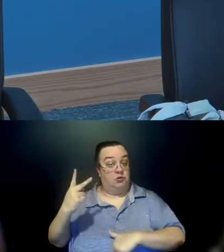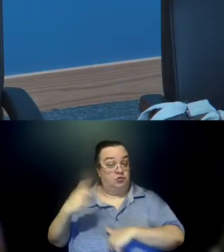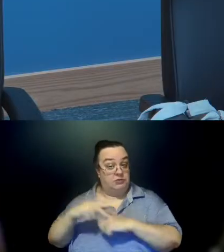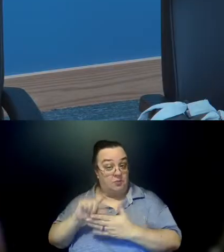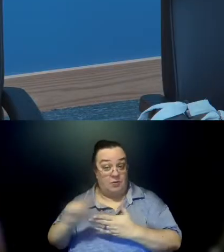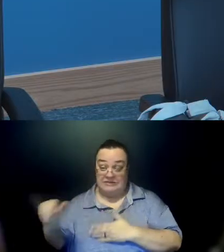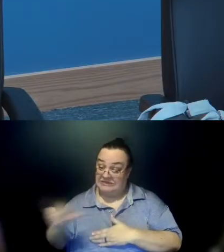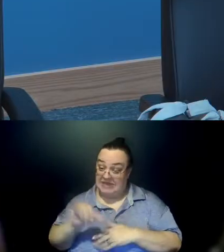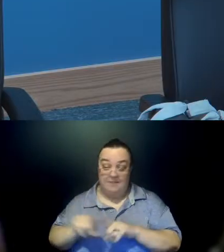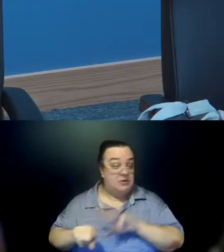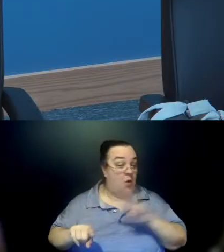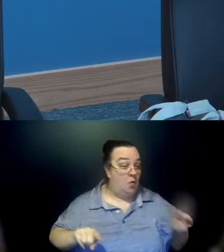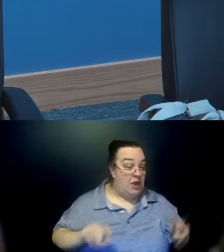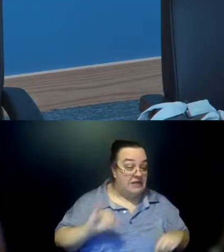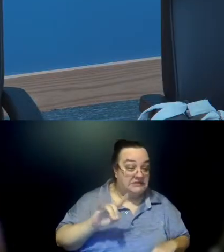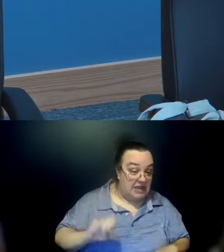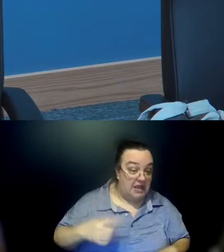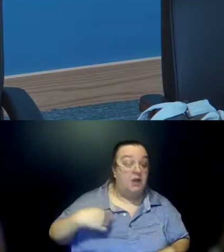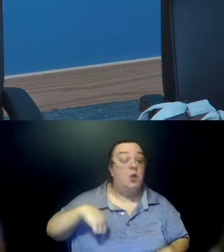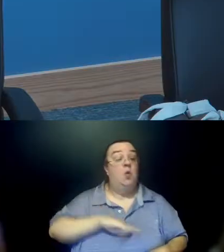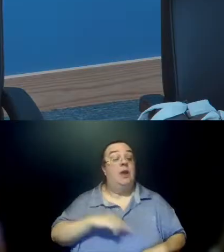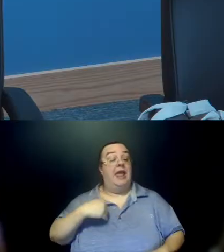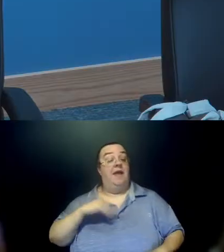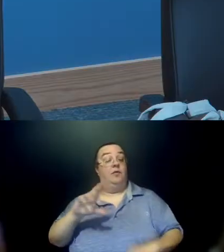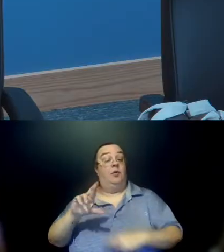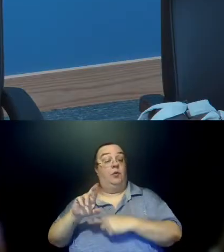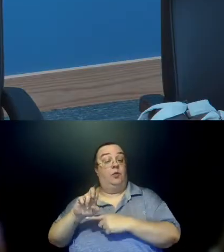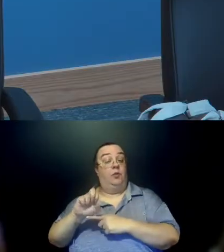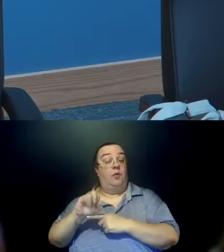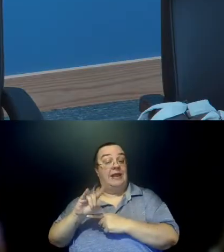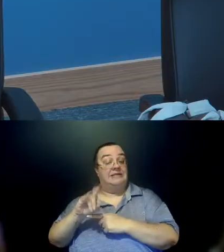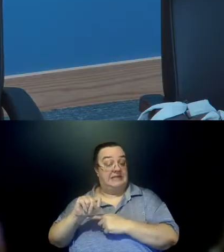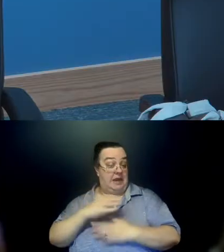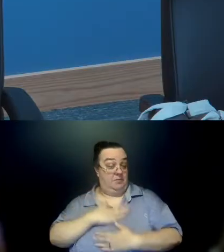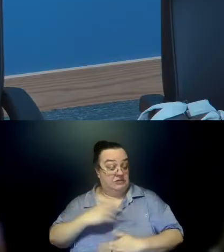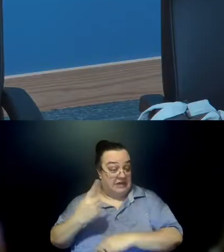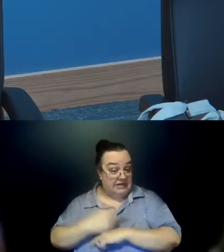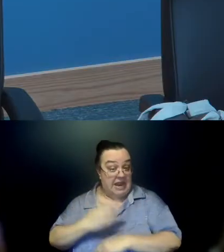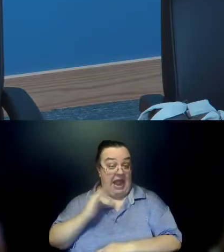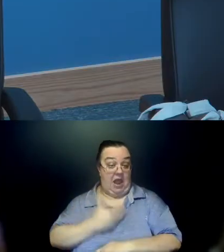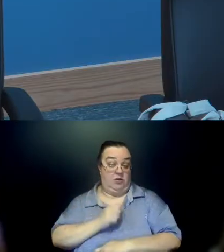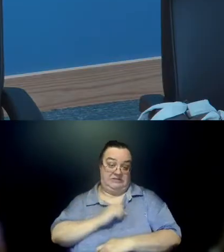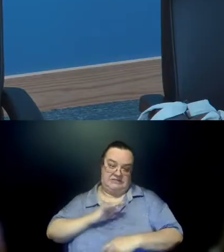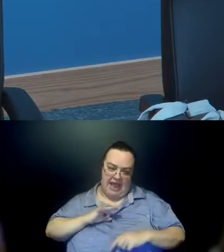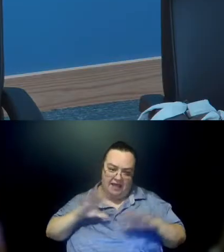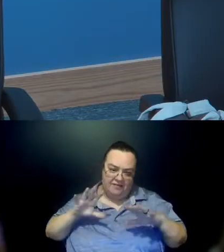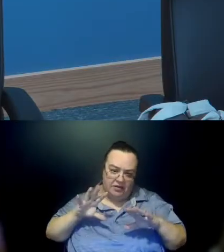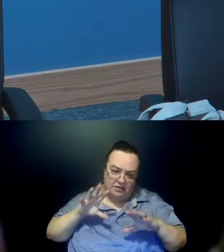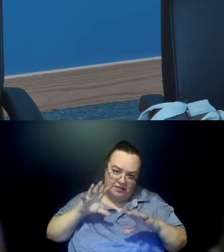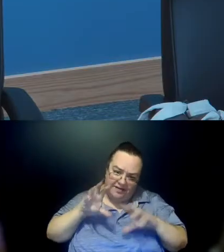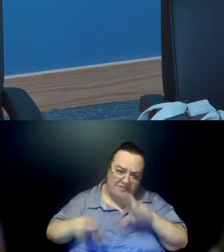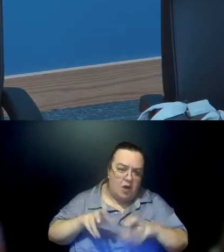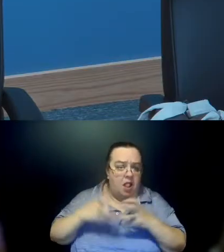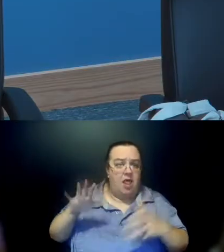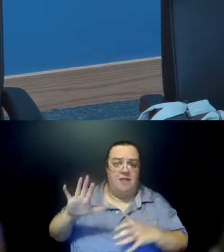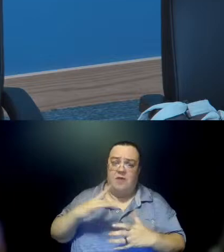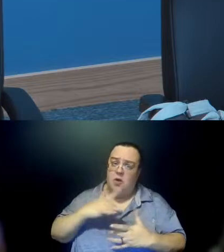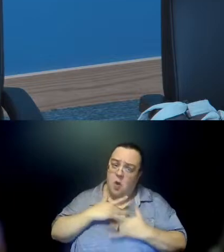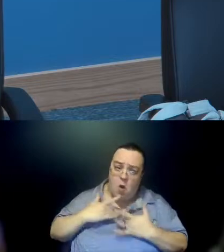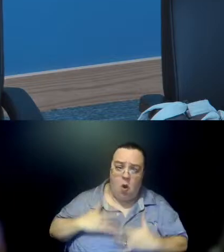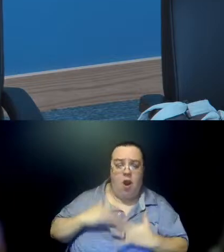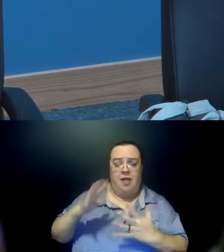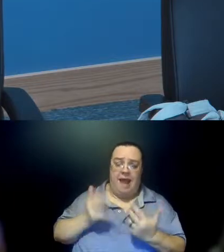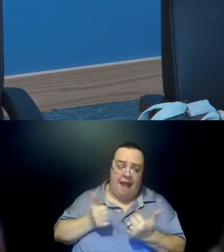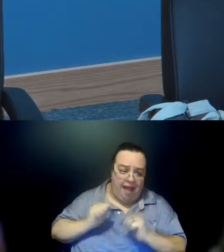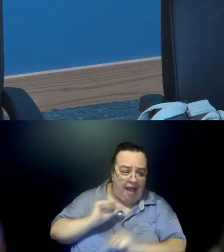resident appreciation days that our staff put a lot of heart and effort into because they love interacting with the community. I think that's part